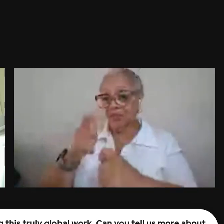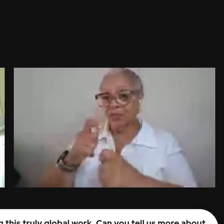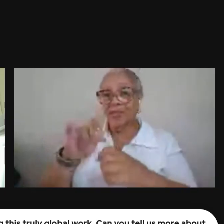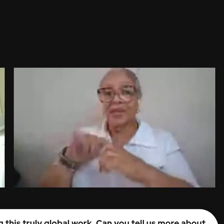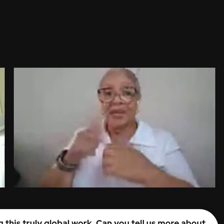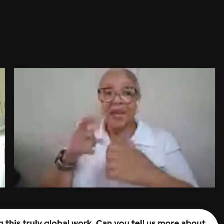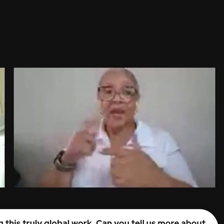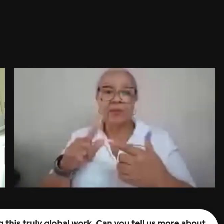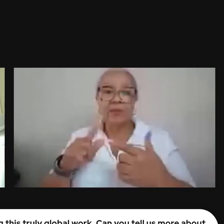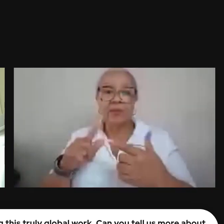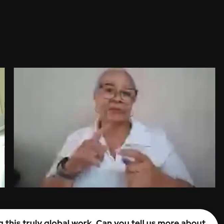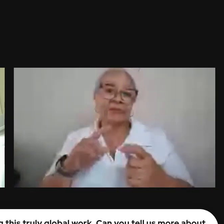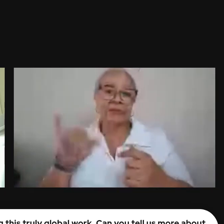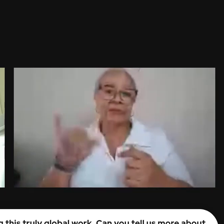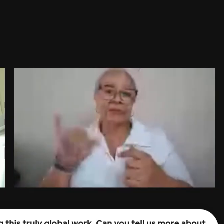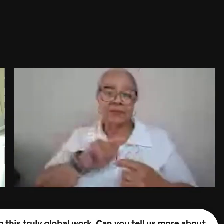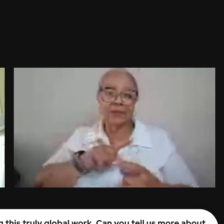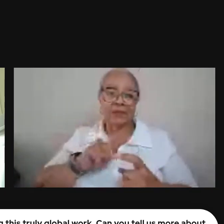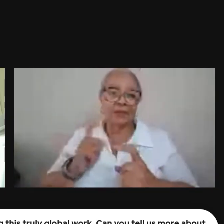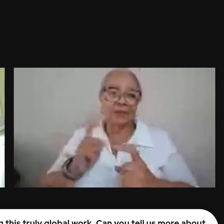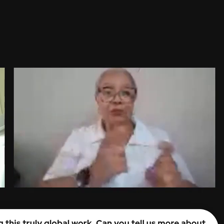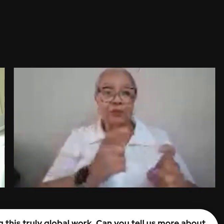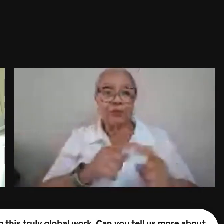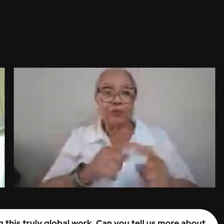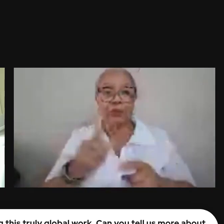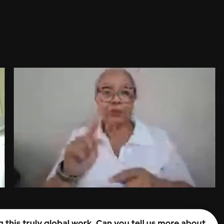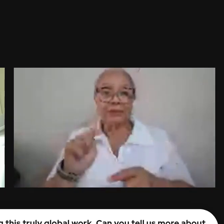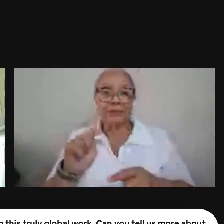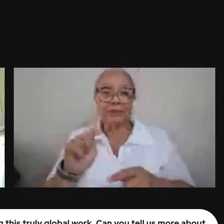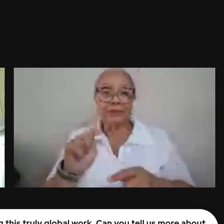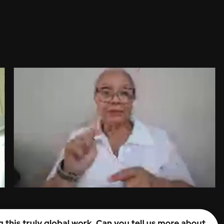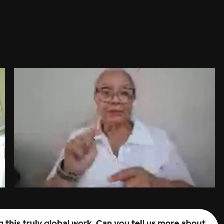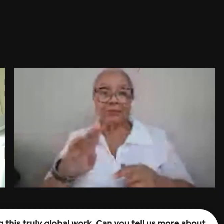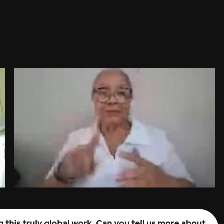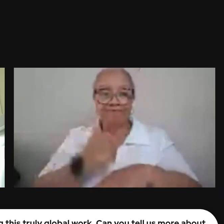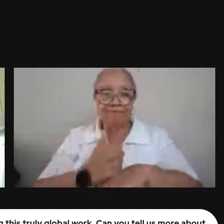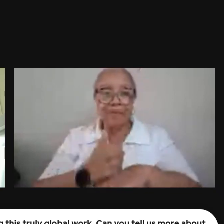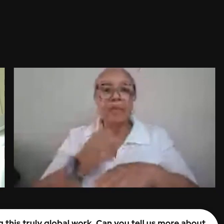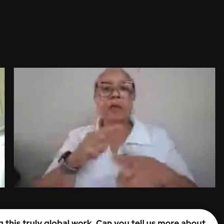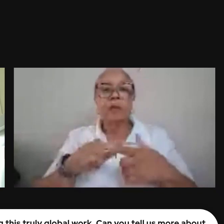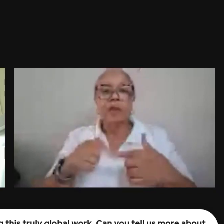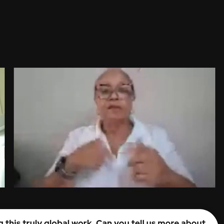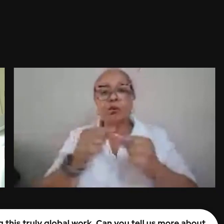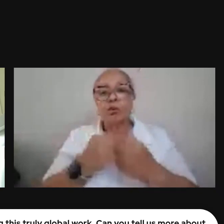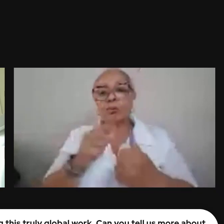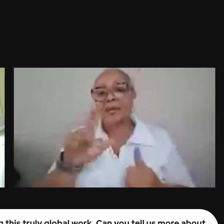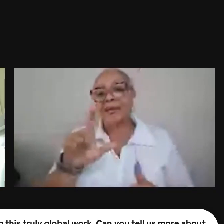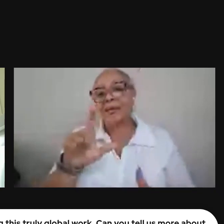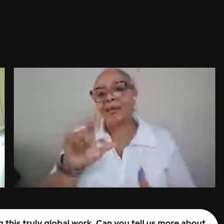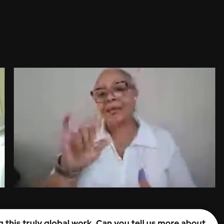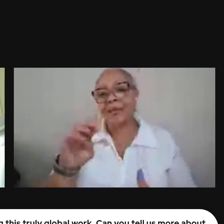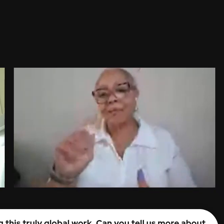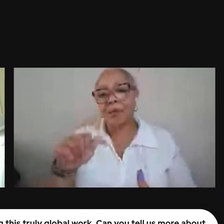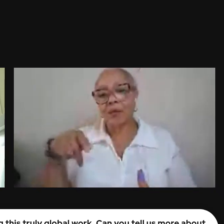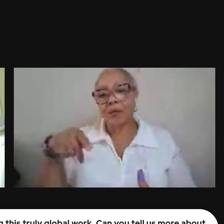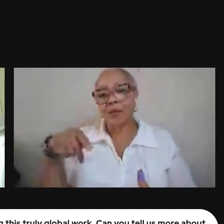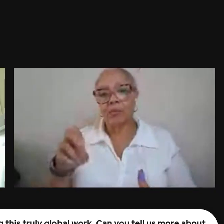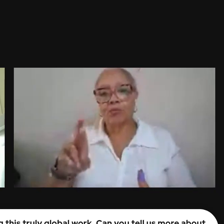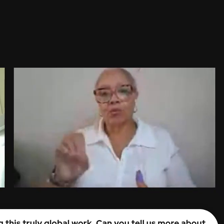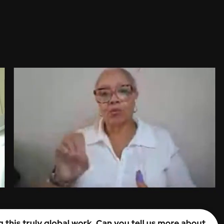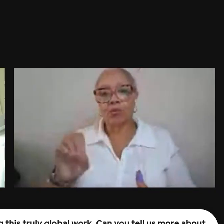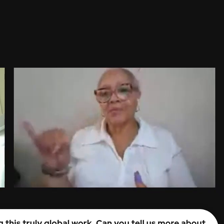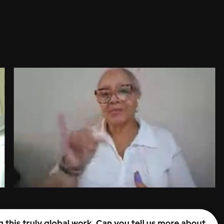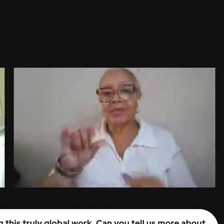can contribute to TB reactivation. So we have partnerships with a group in Lima in Peru and the same group in Nairobi, actually,